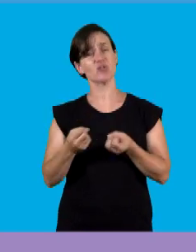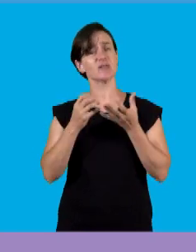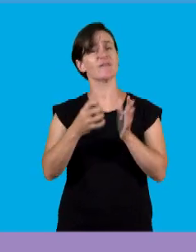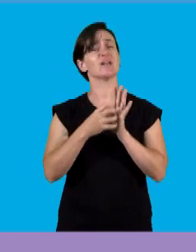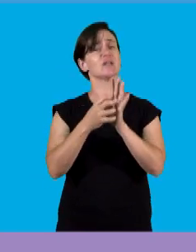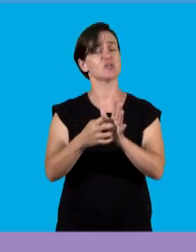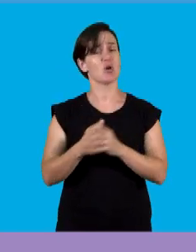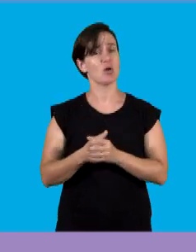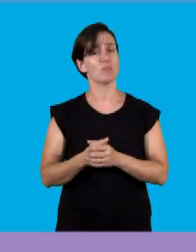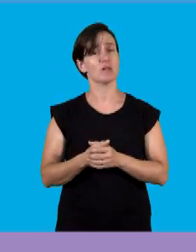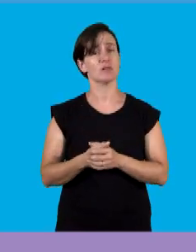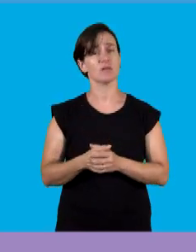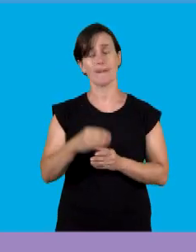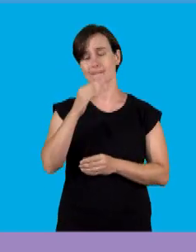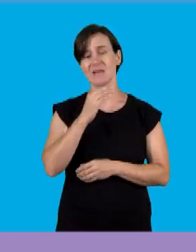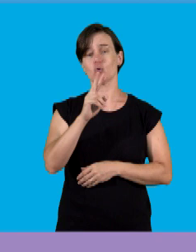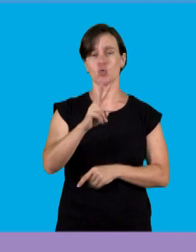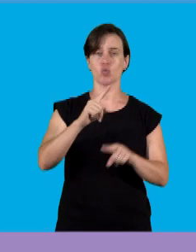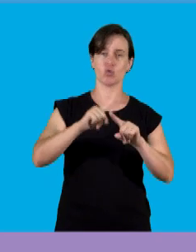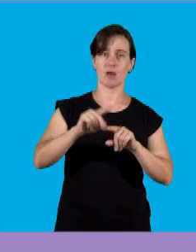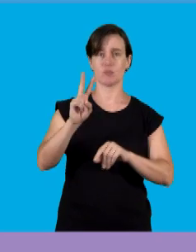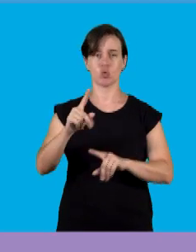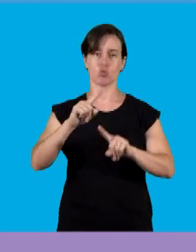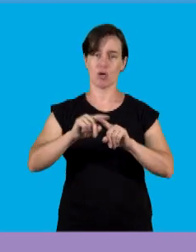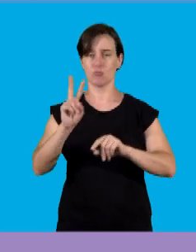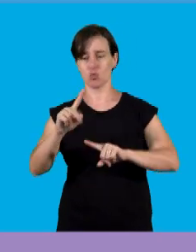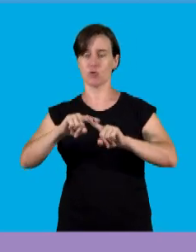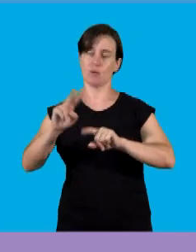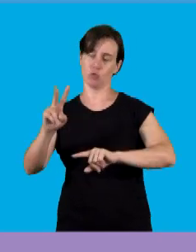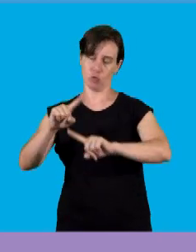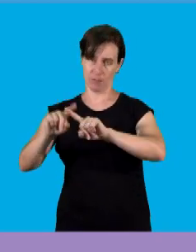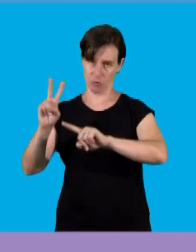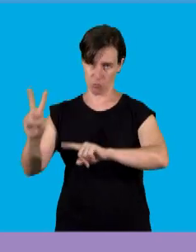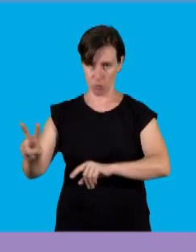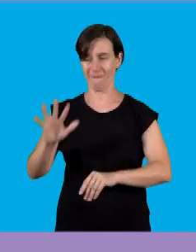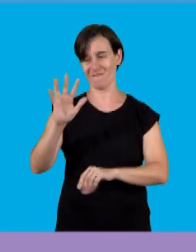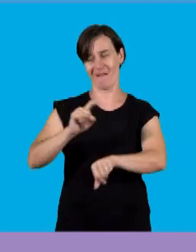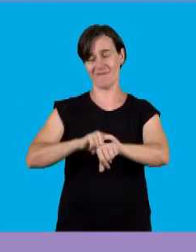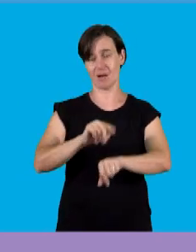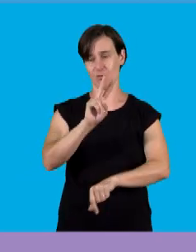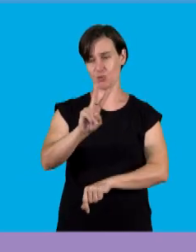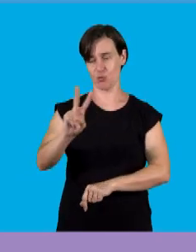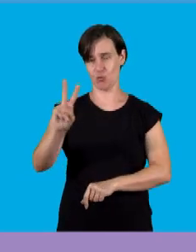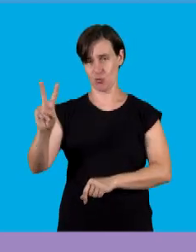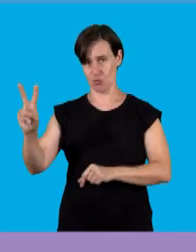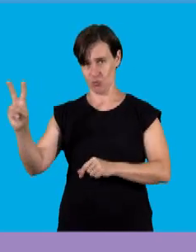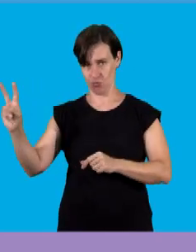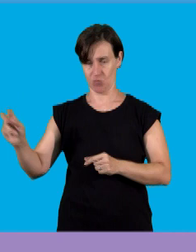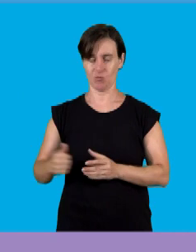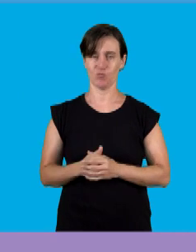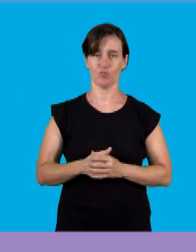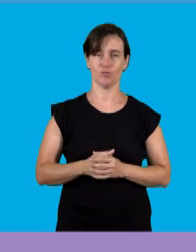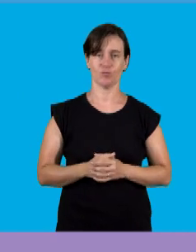we did say it is a 2 multiplied by 2 multiplied by 2 multiplied by 2 multiplied by